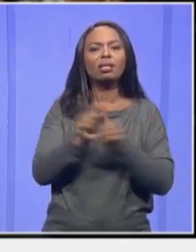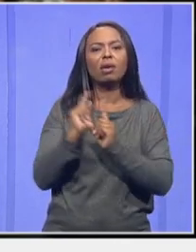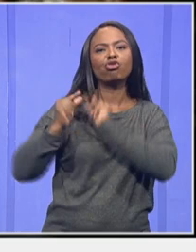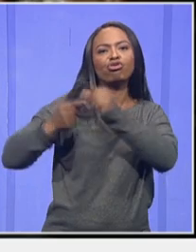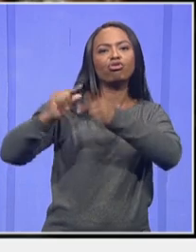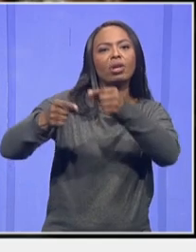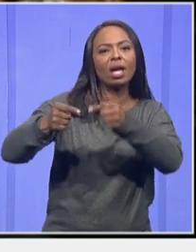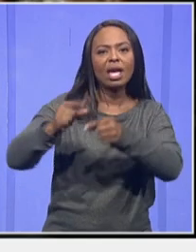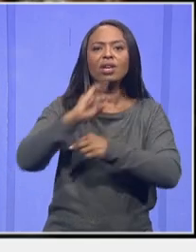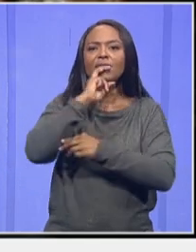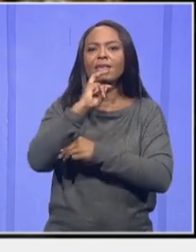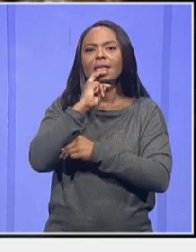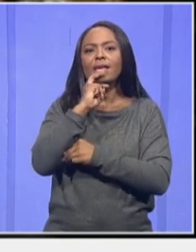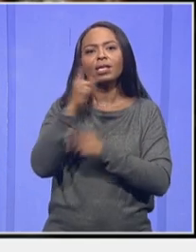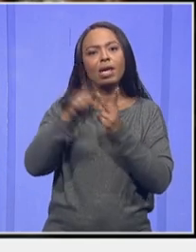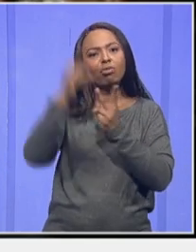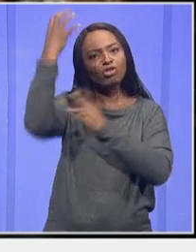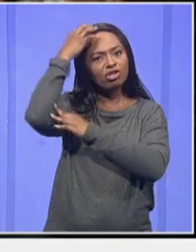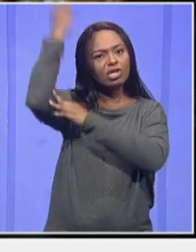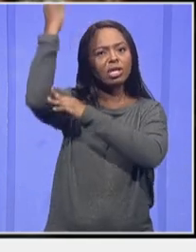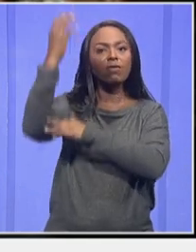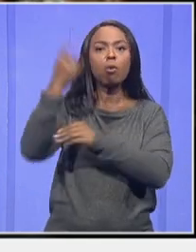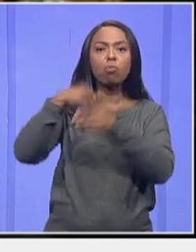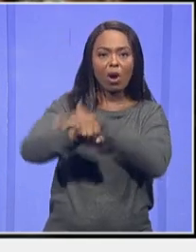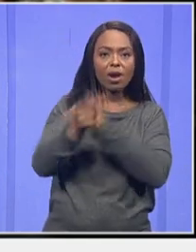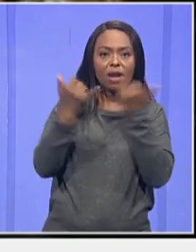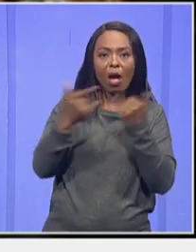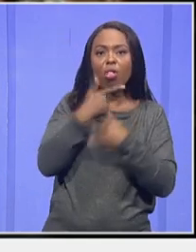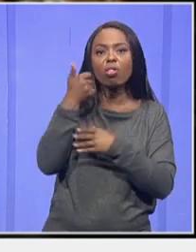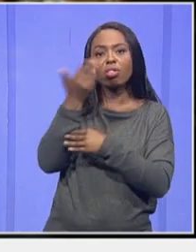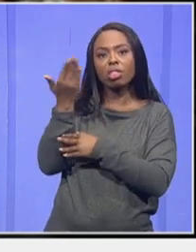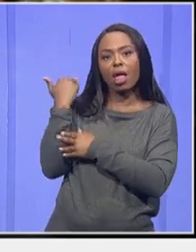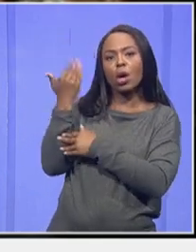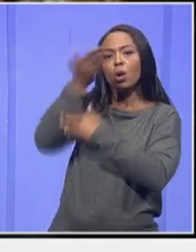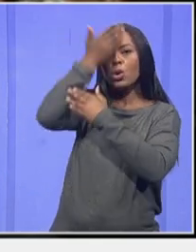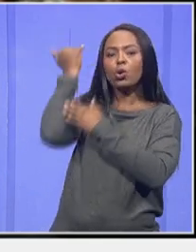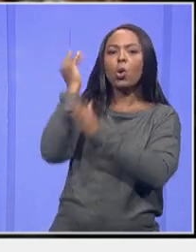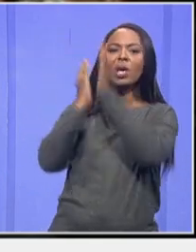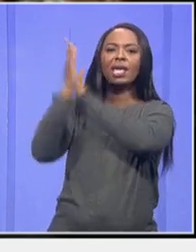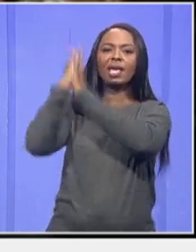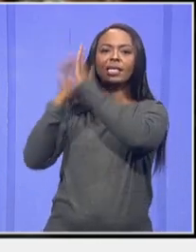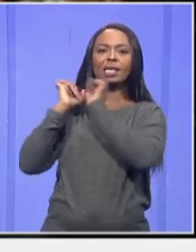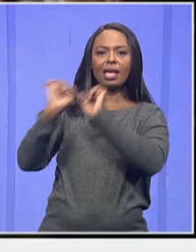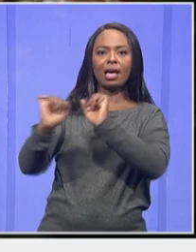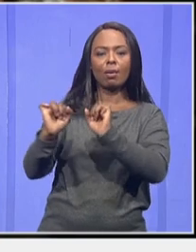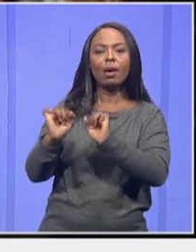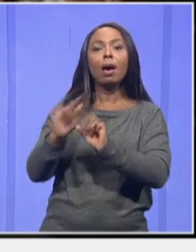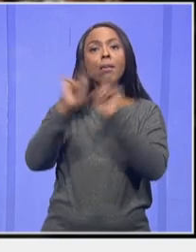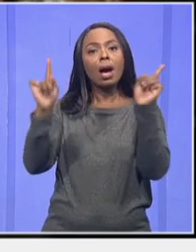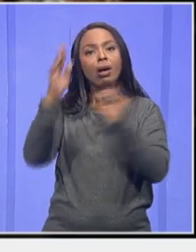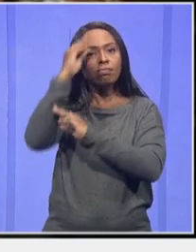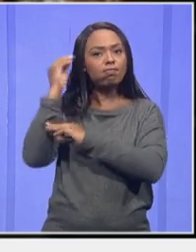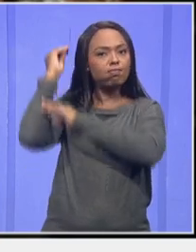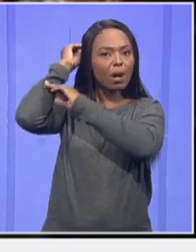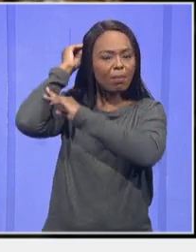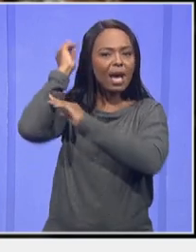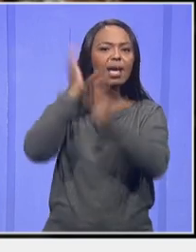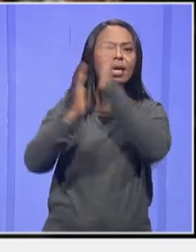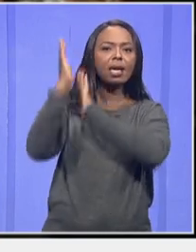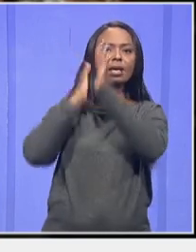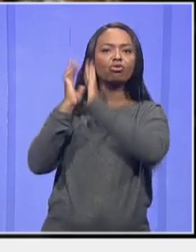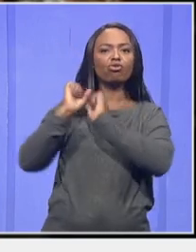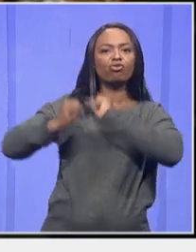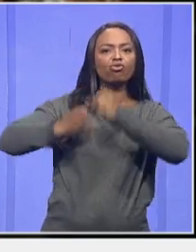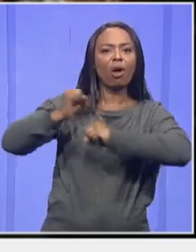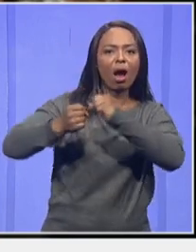chiefs that were just born recently, that do not know the history, that they must know that the history of struggling for